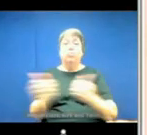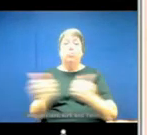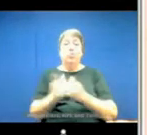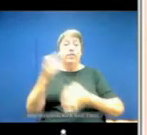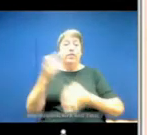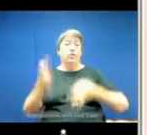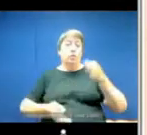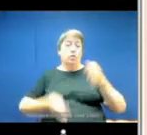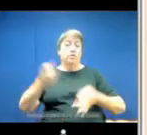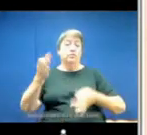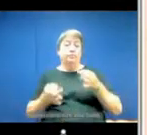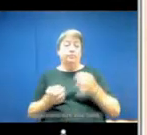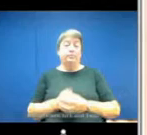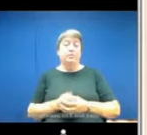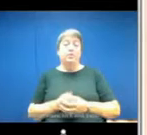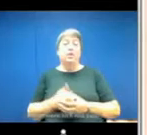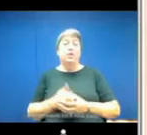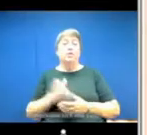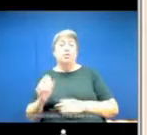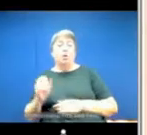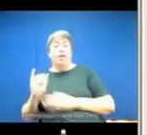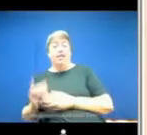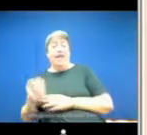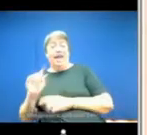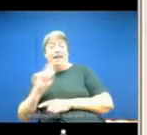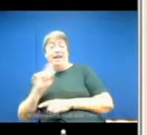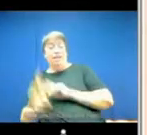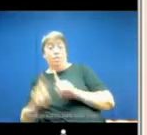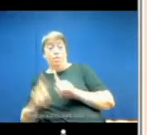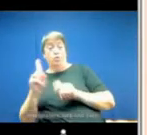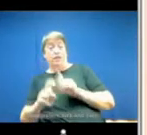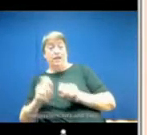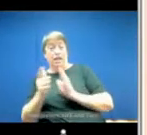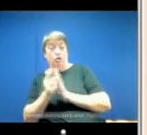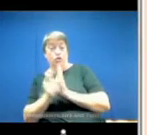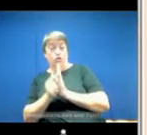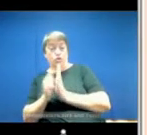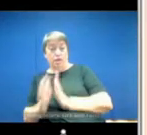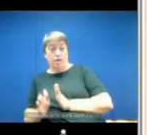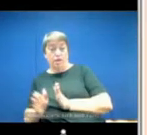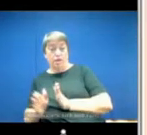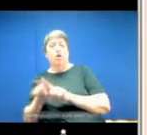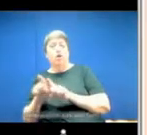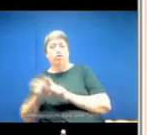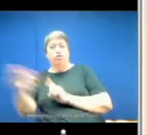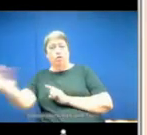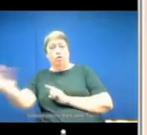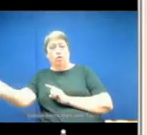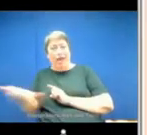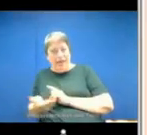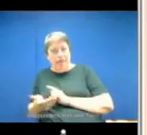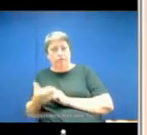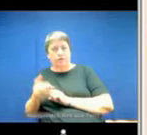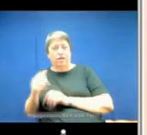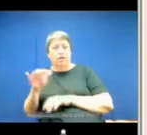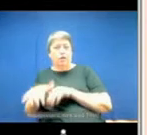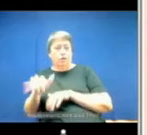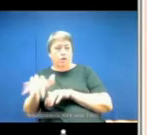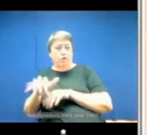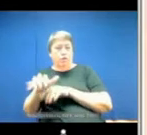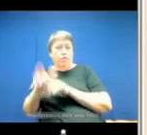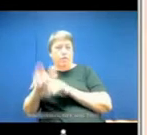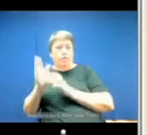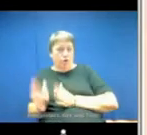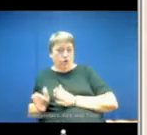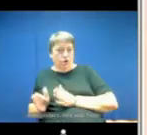So the deposing attorney also hires the court reporter, the videographer if there's one there, and the